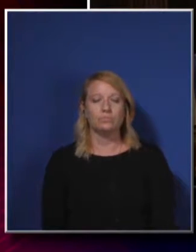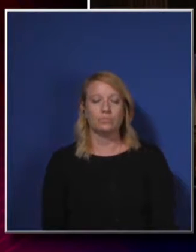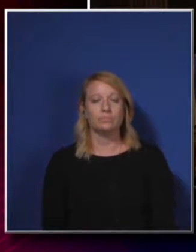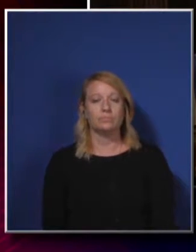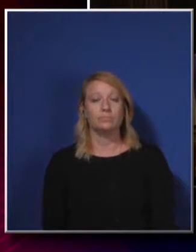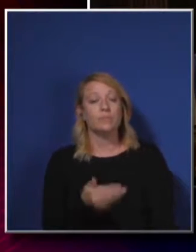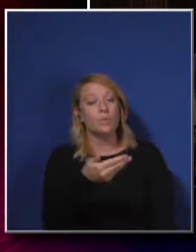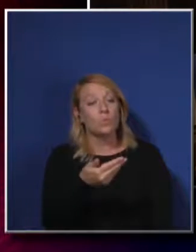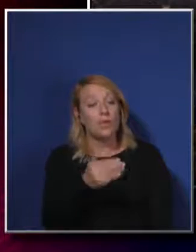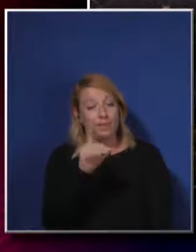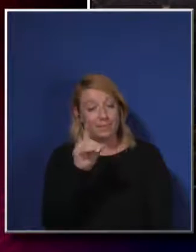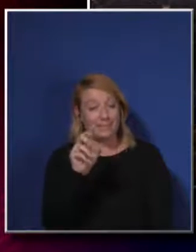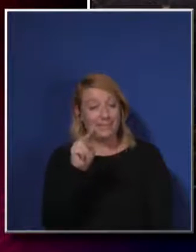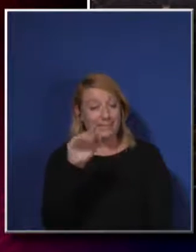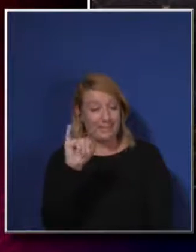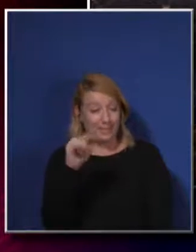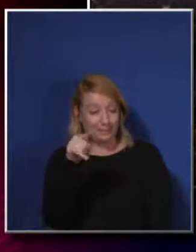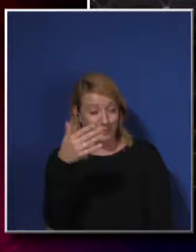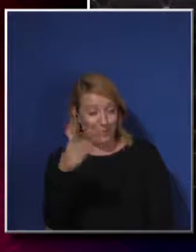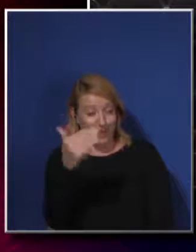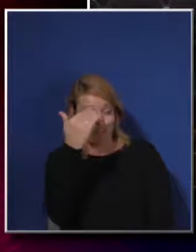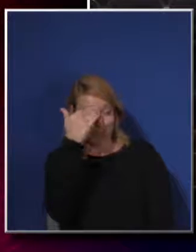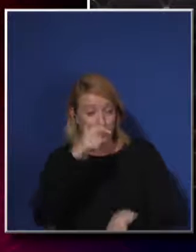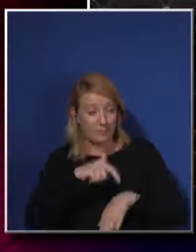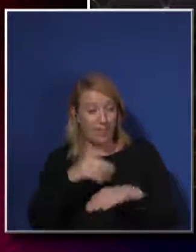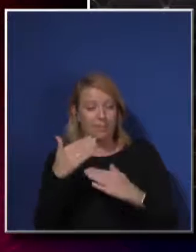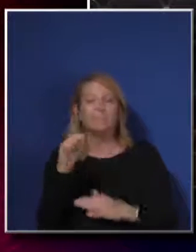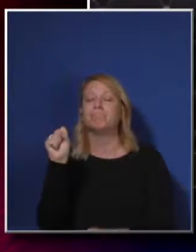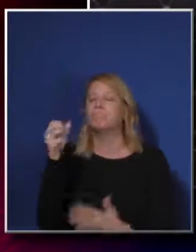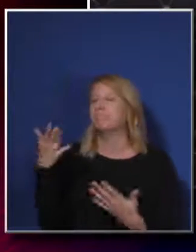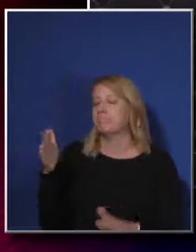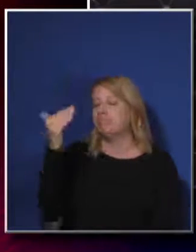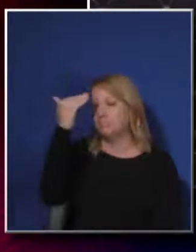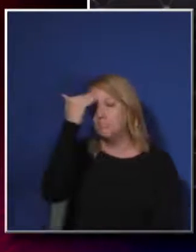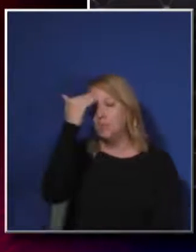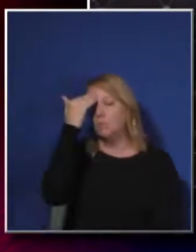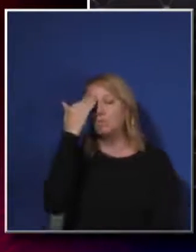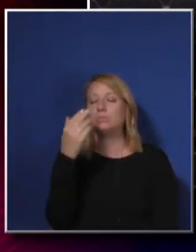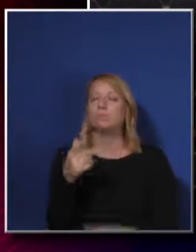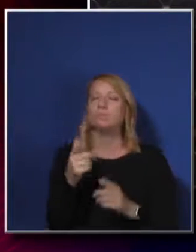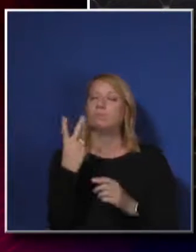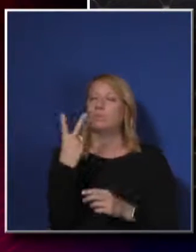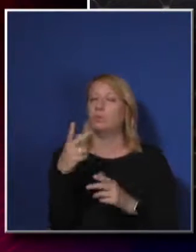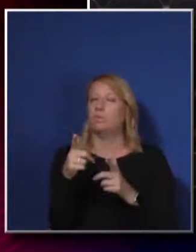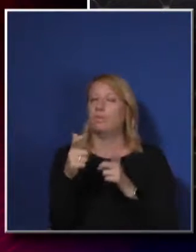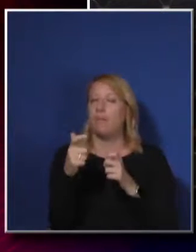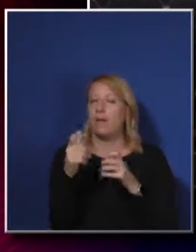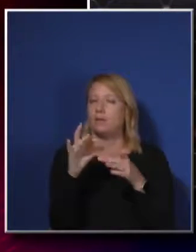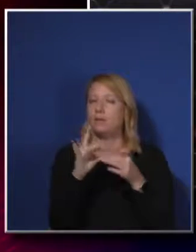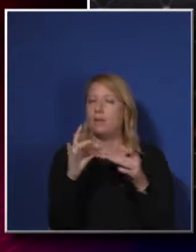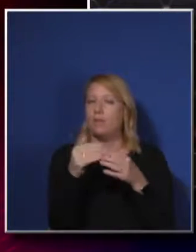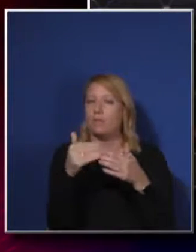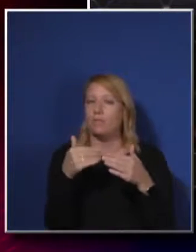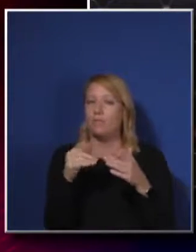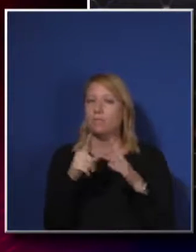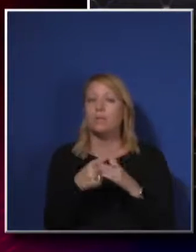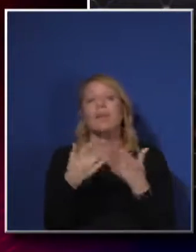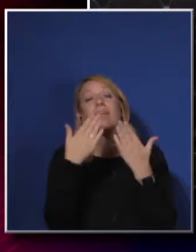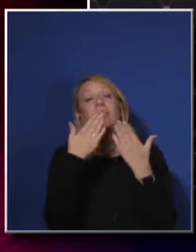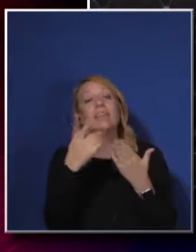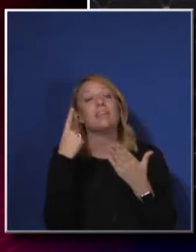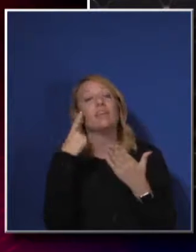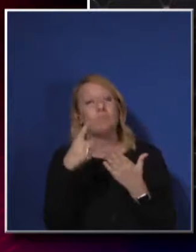Welcome, Danny. I think you know on the time limit, so I do. thank you. 2 quick comments before I start. Thank you for Braille